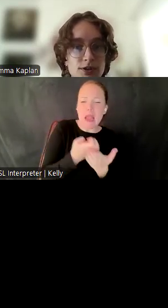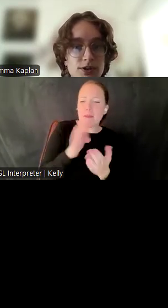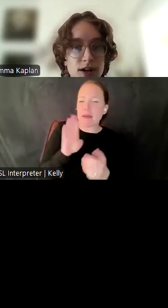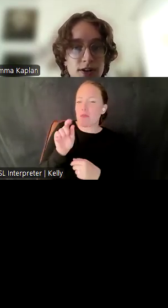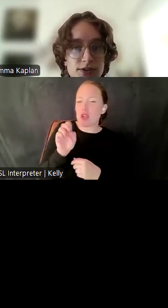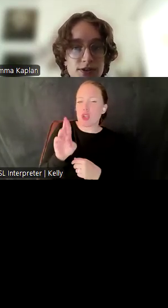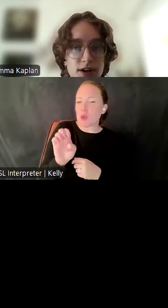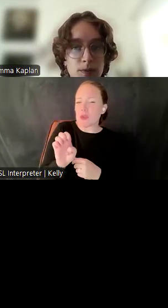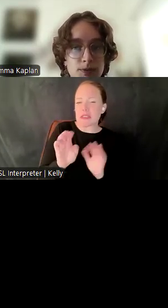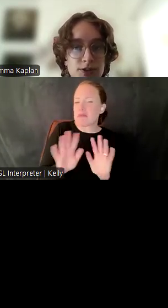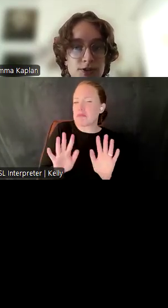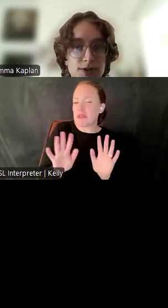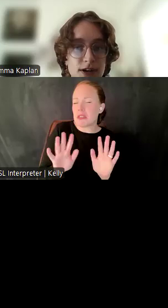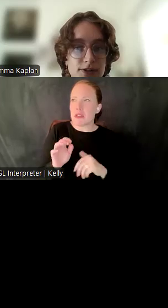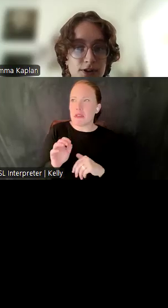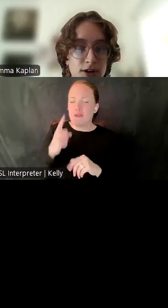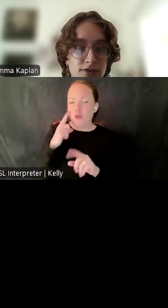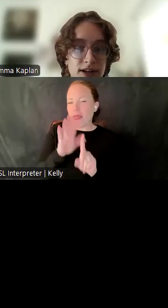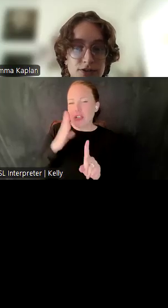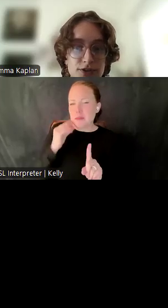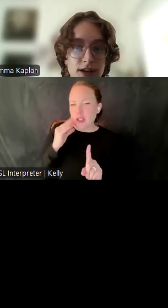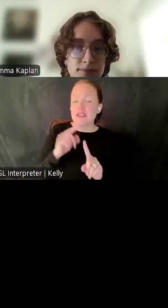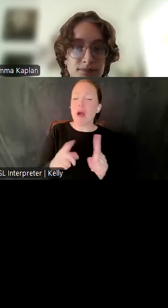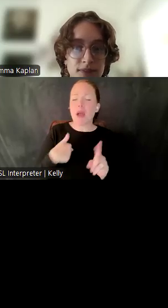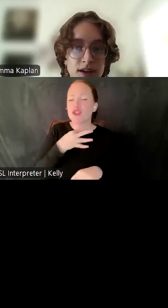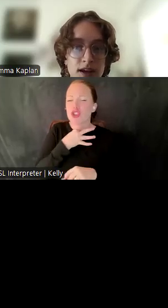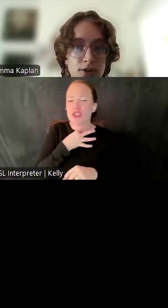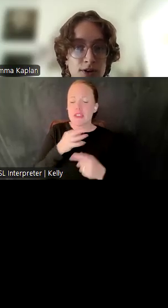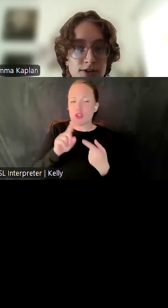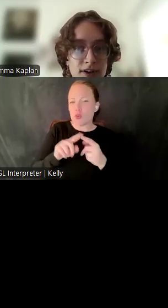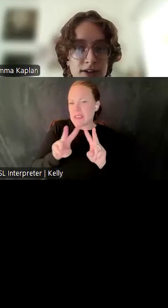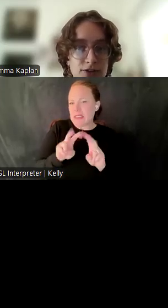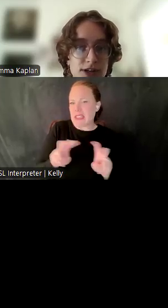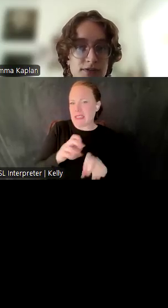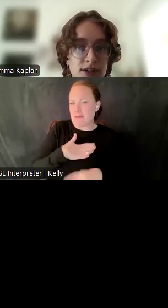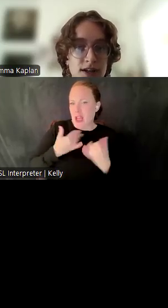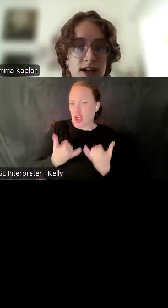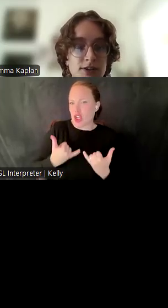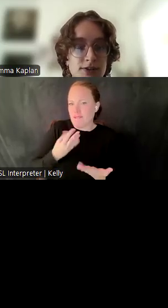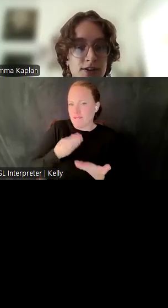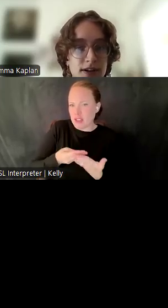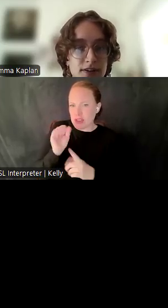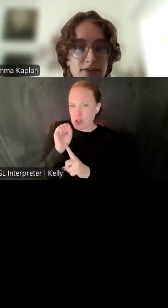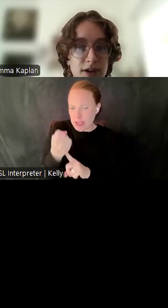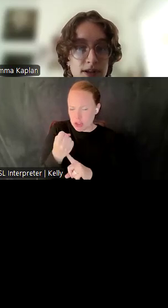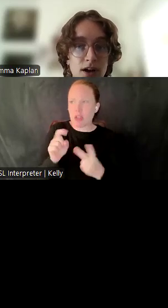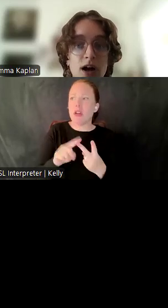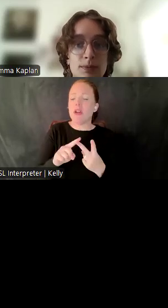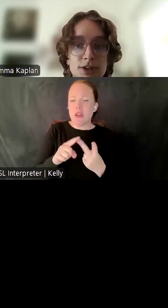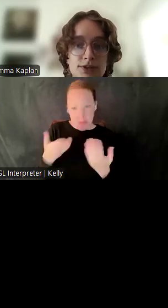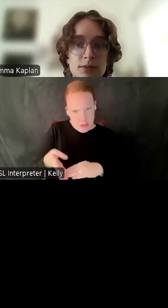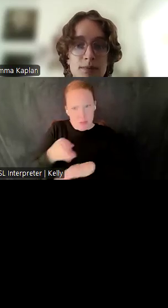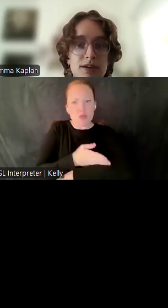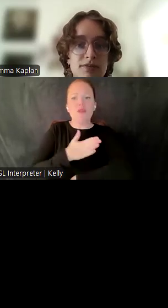but they want to discuss options to assess their current financial state, increase their financial safety, and discuss family